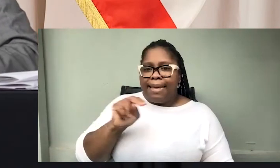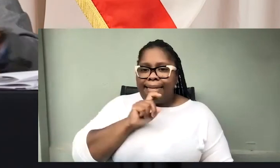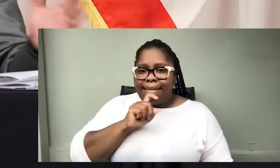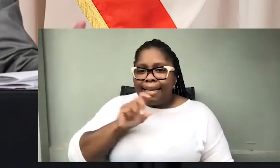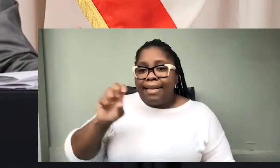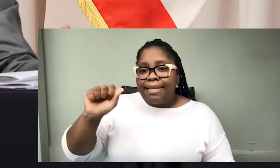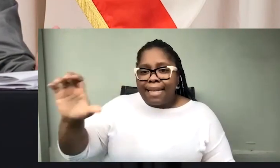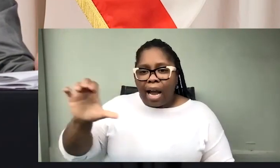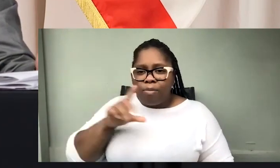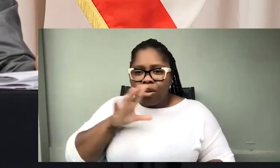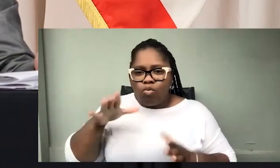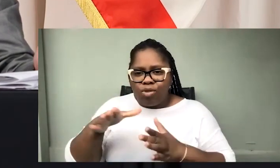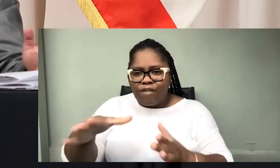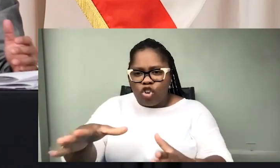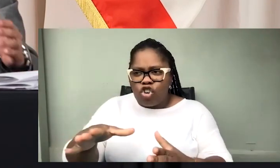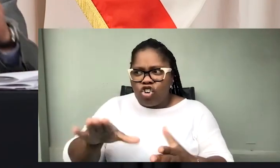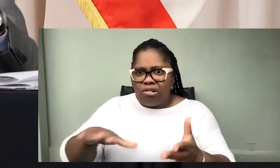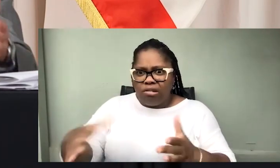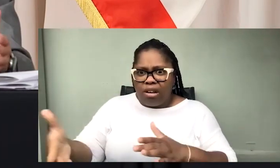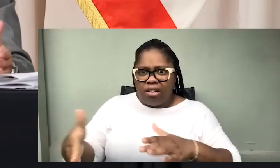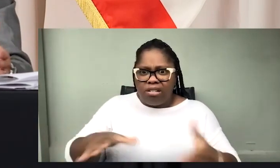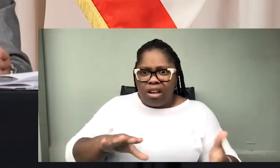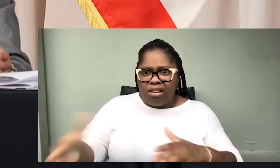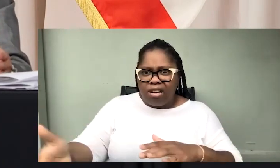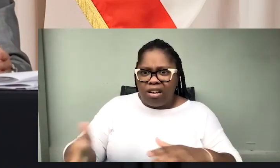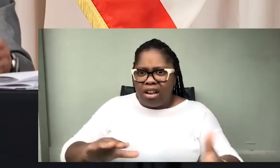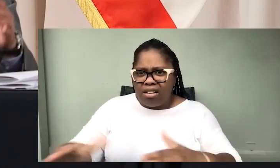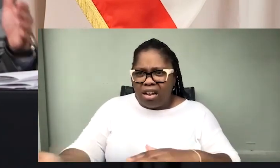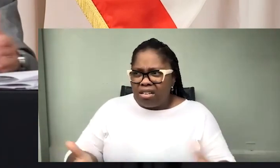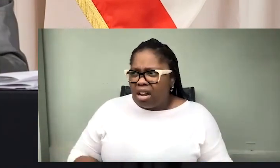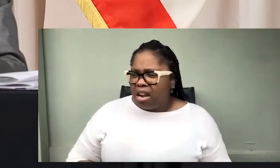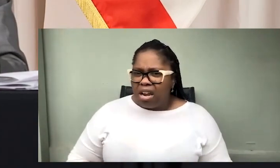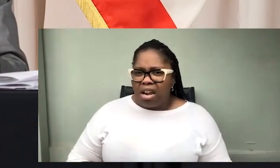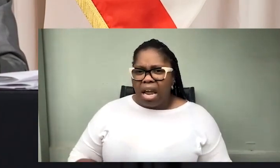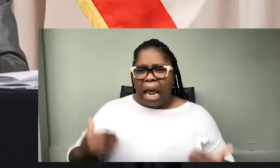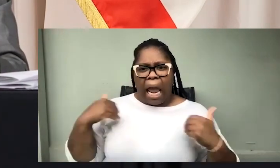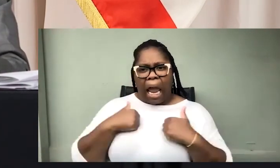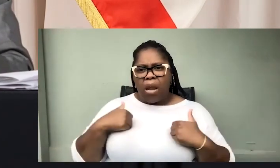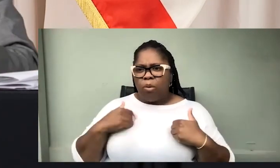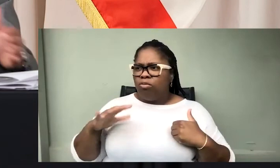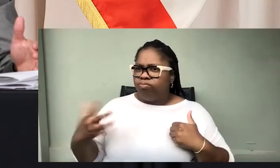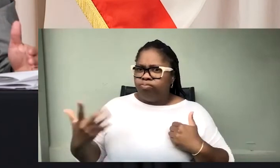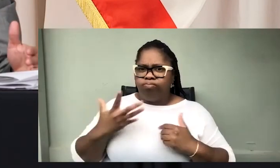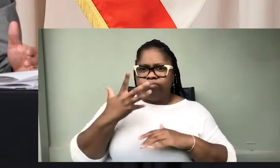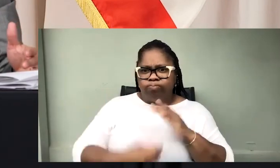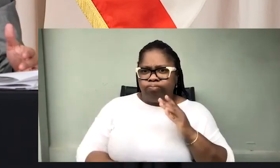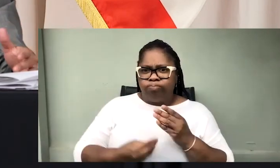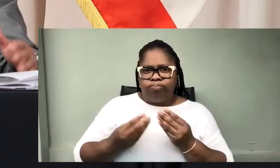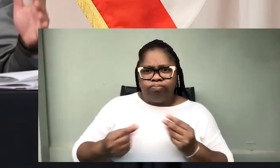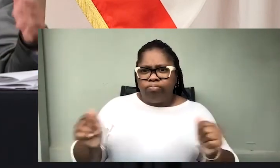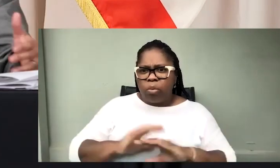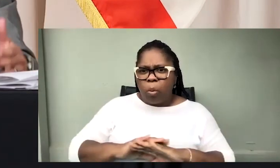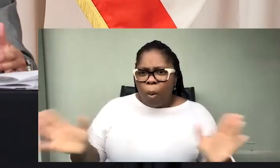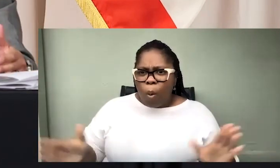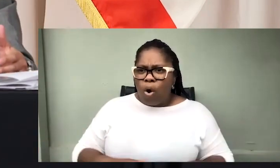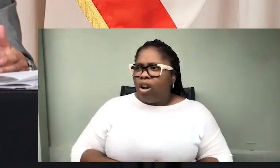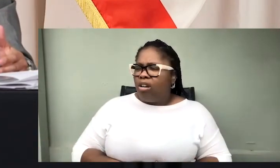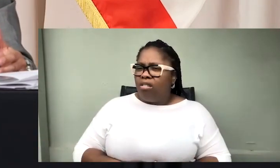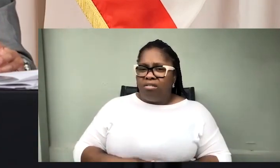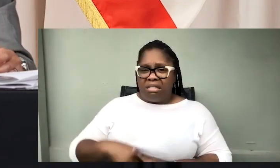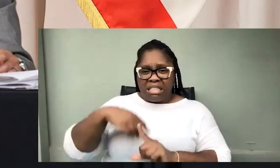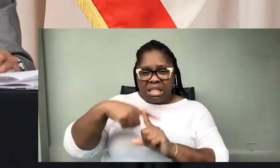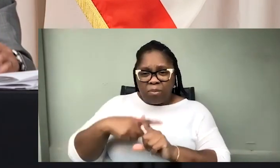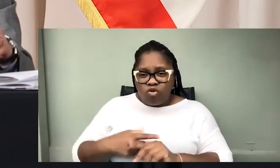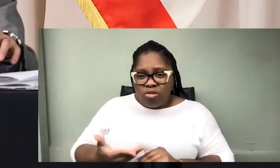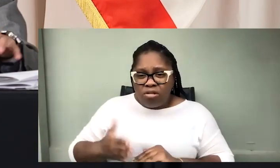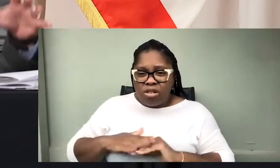facing extinctions on a mass level. We're facing 10 degrees Fahrenheit average increase in temperature if we do nothing today. So we've got to act with